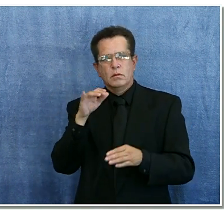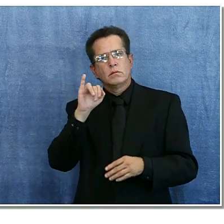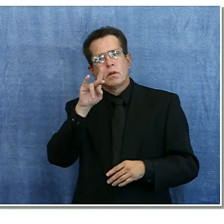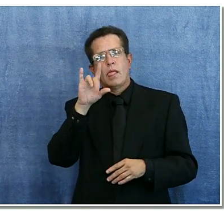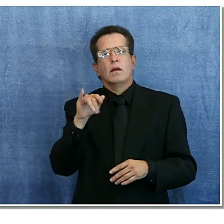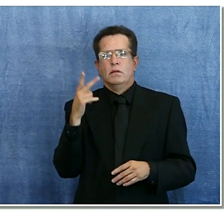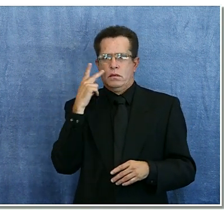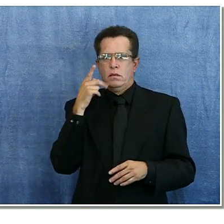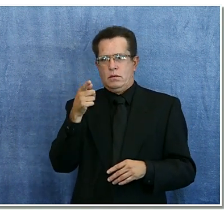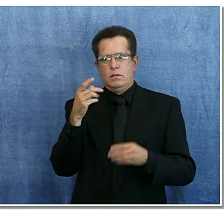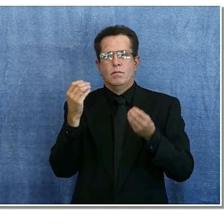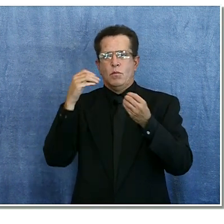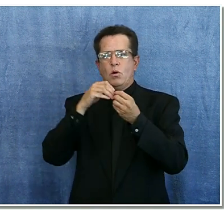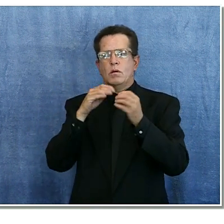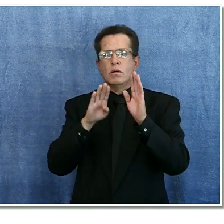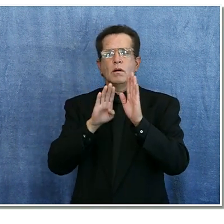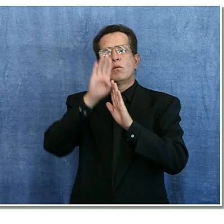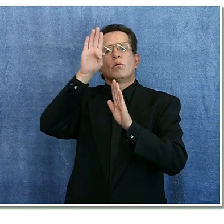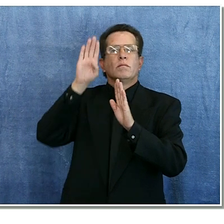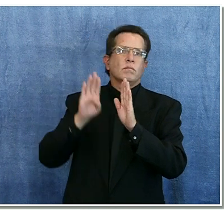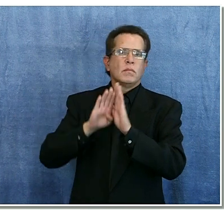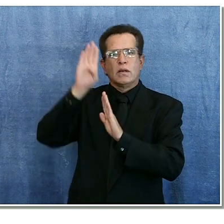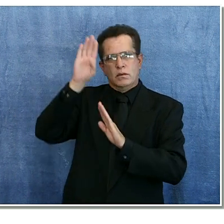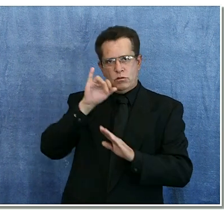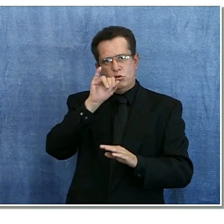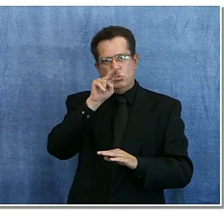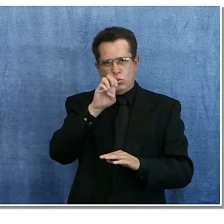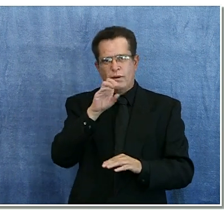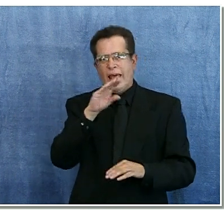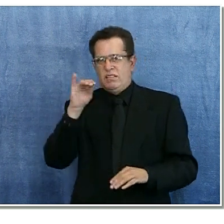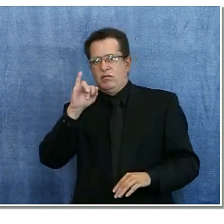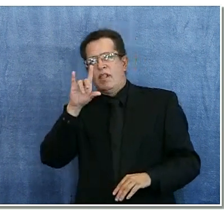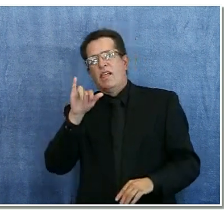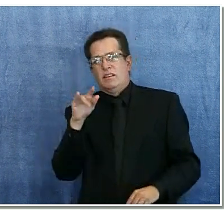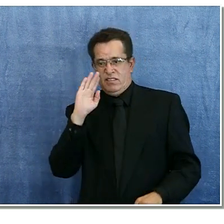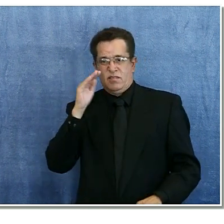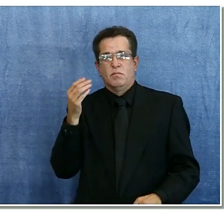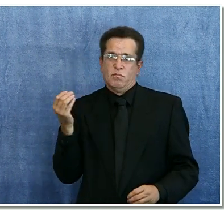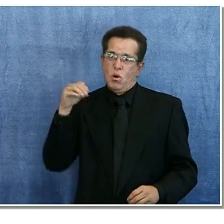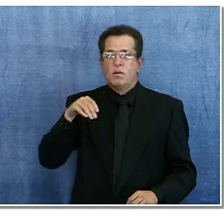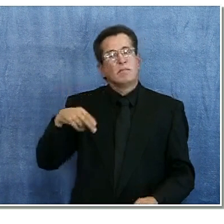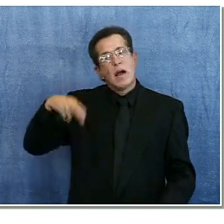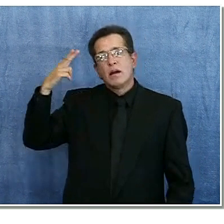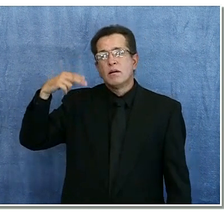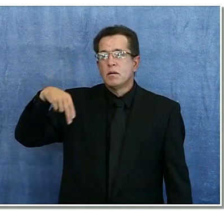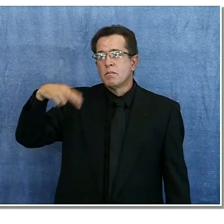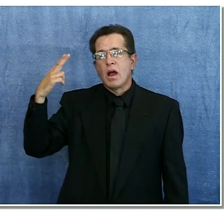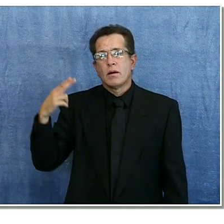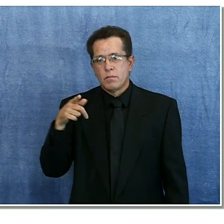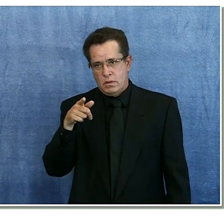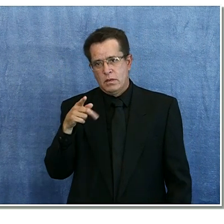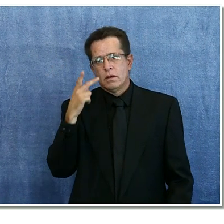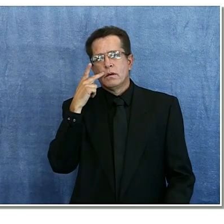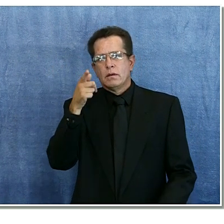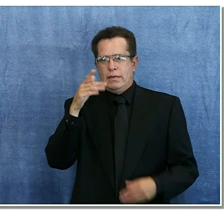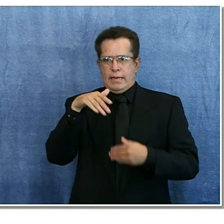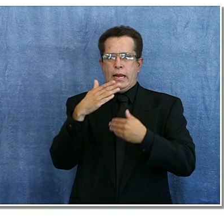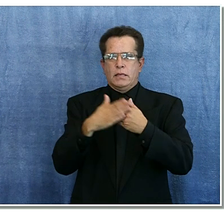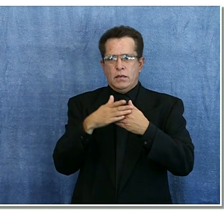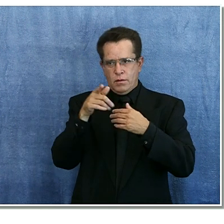see community setting outbreaks increase substantially. If we go to the next slide,